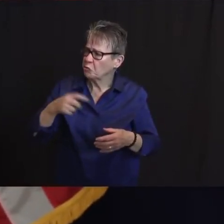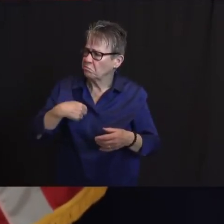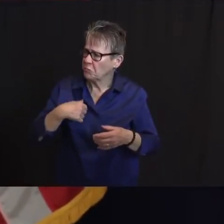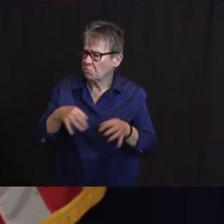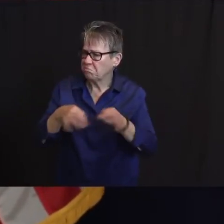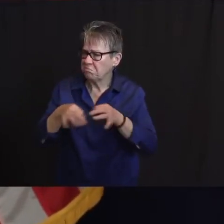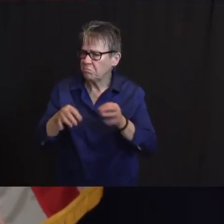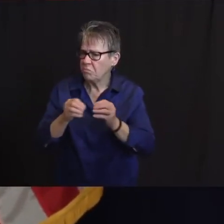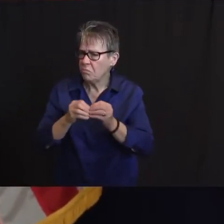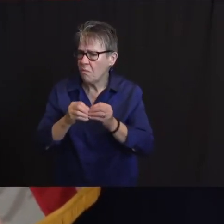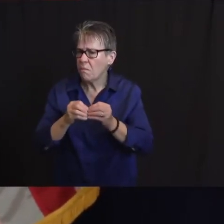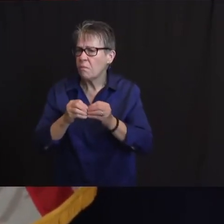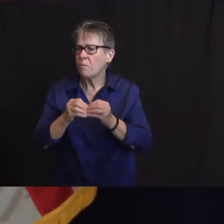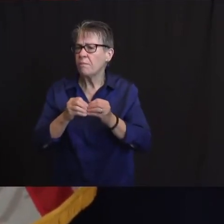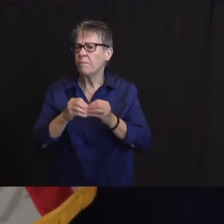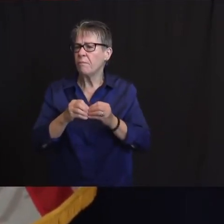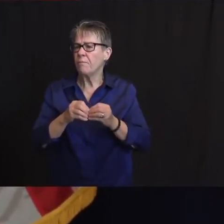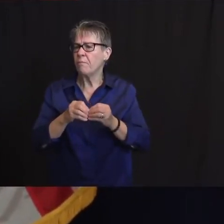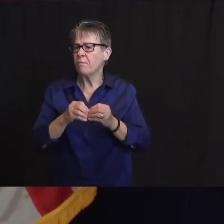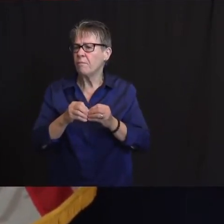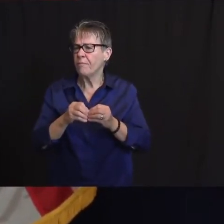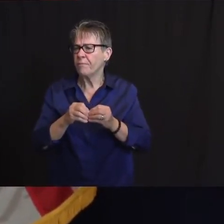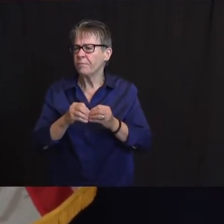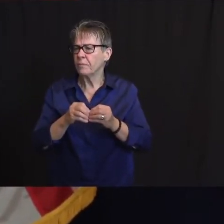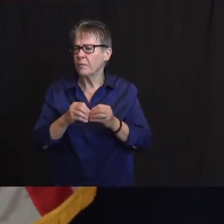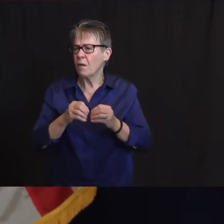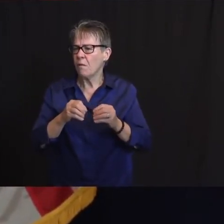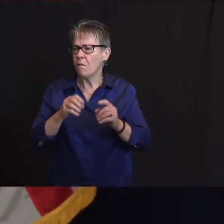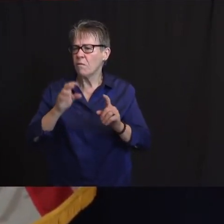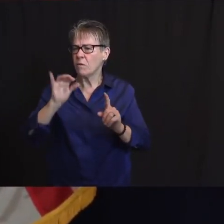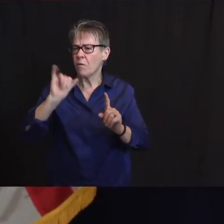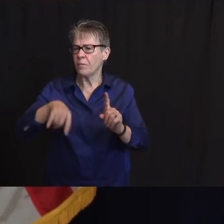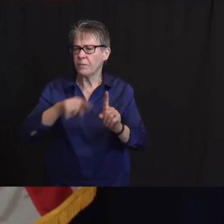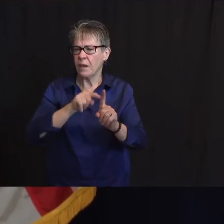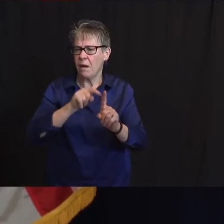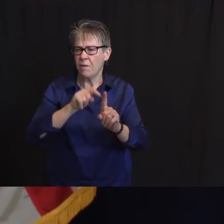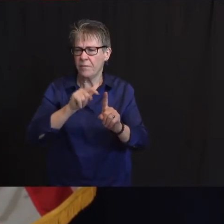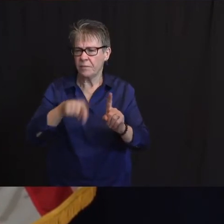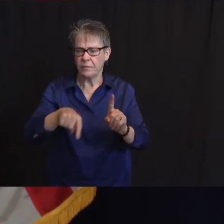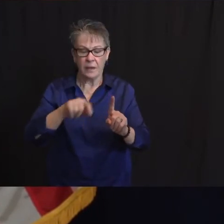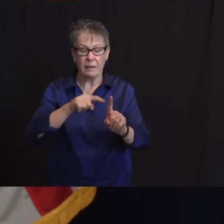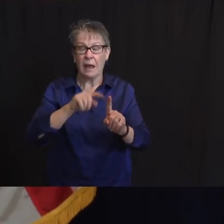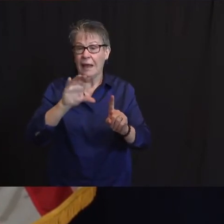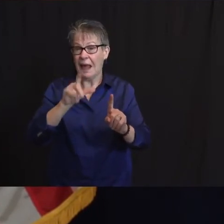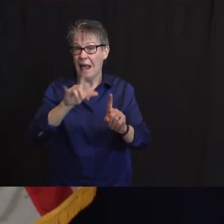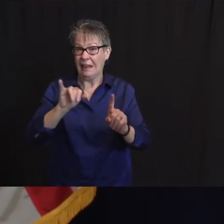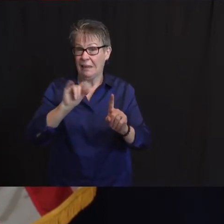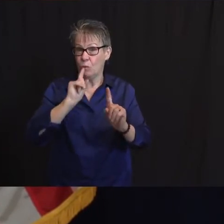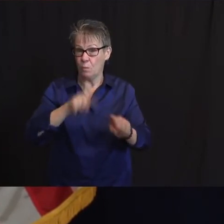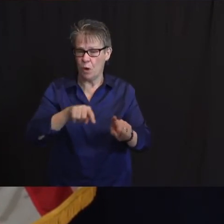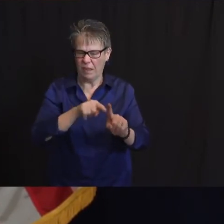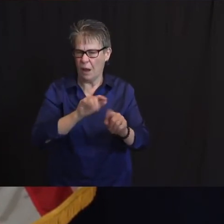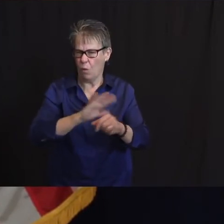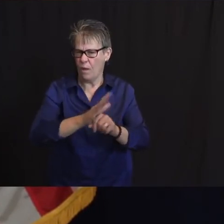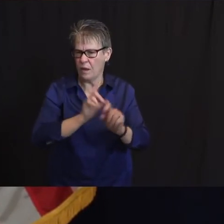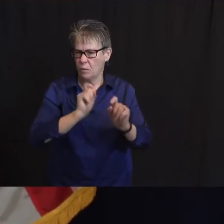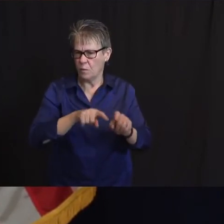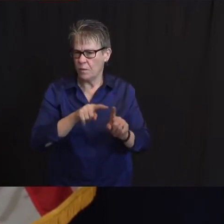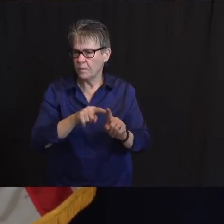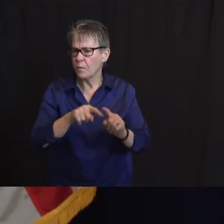back to, I think, the calorie report question from Dustin earlier. Every week we put out a COVID activity